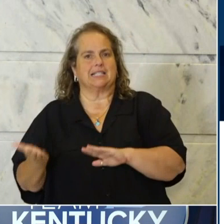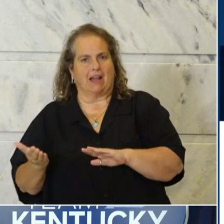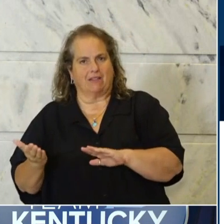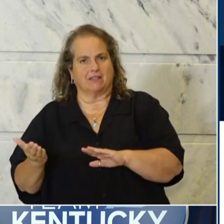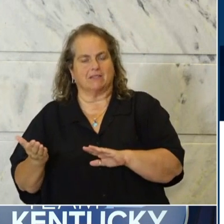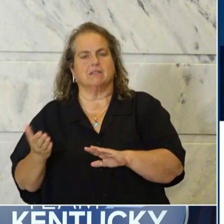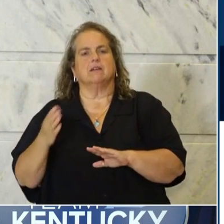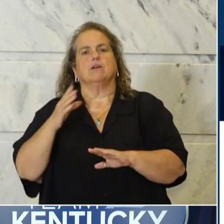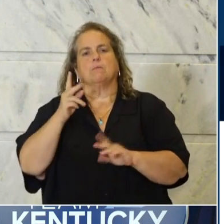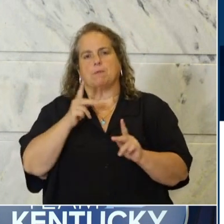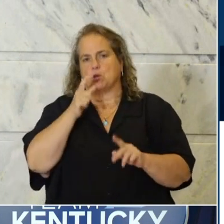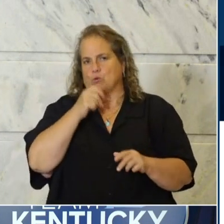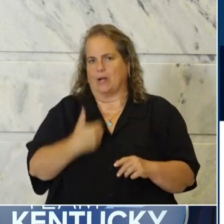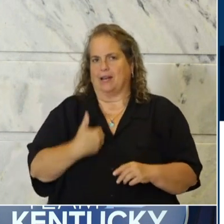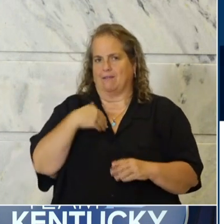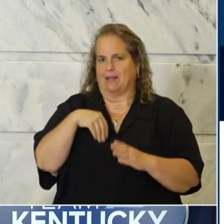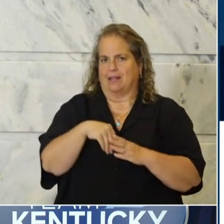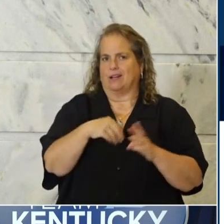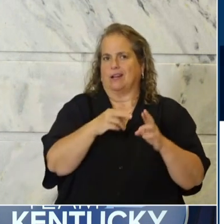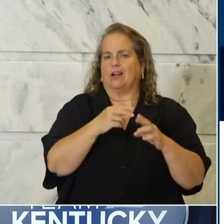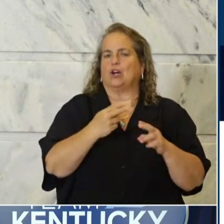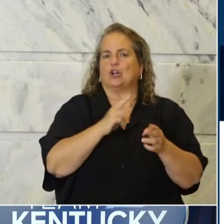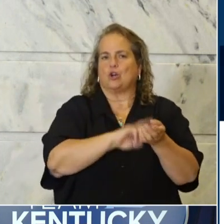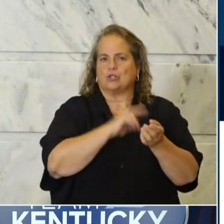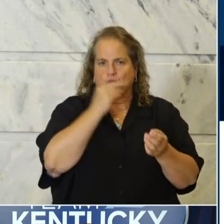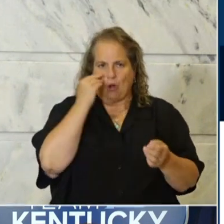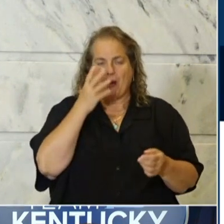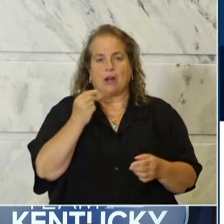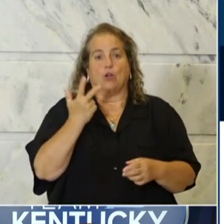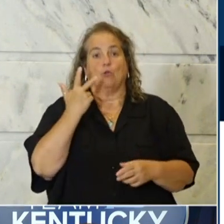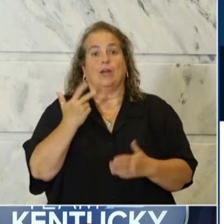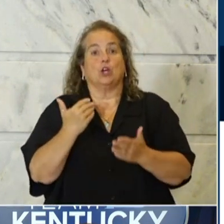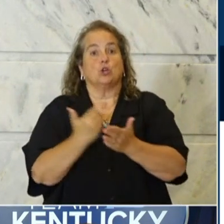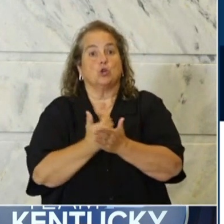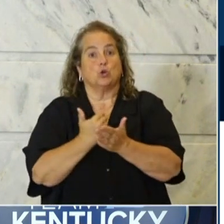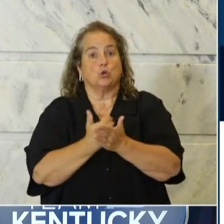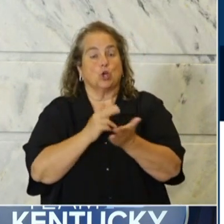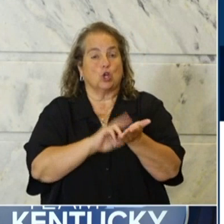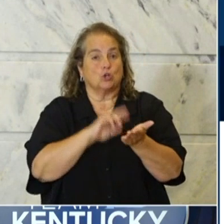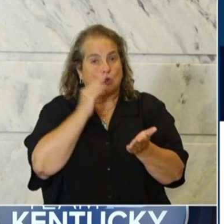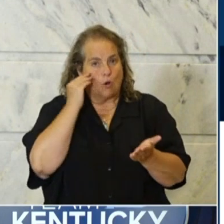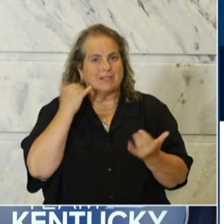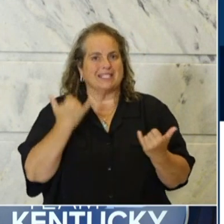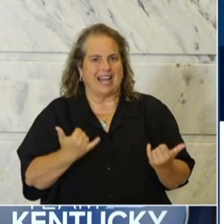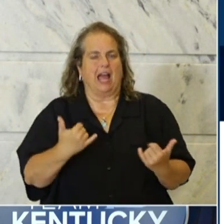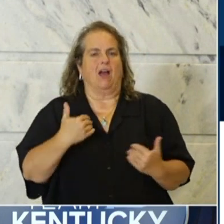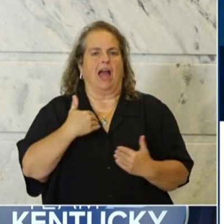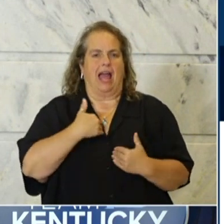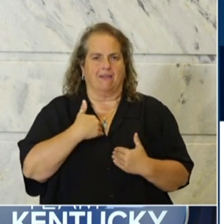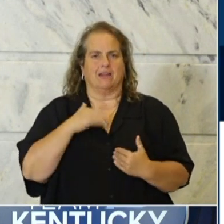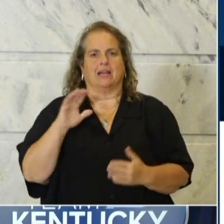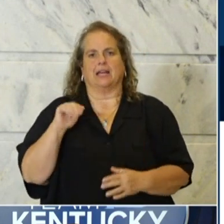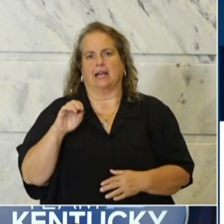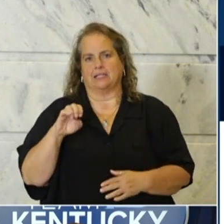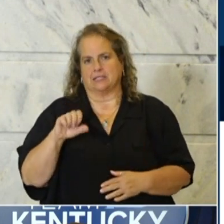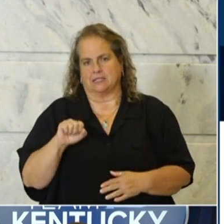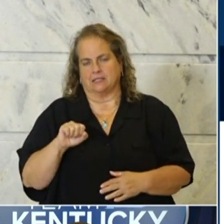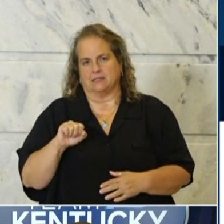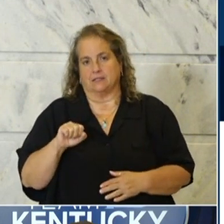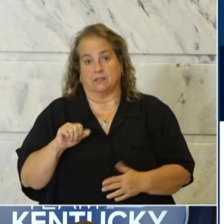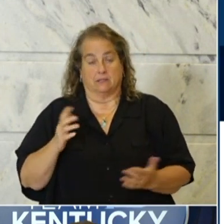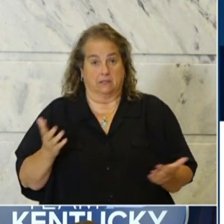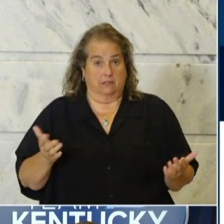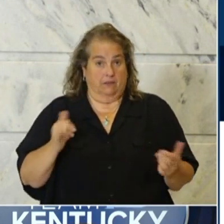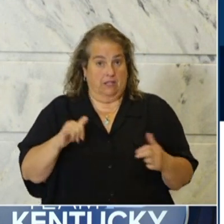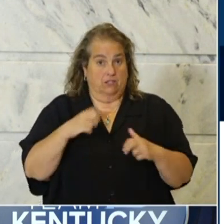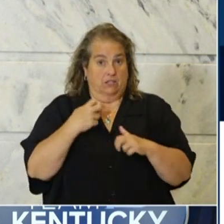residents. 3 new facilities now have additional cases. So that's the tough